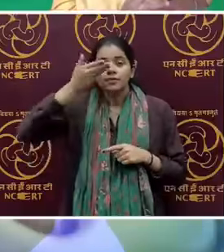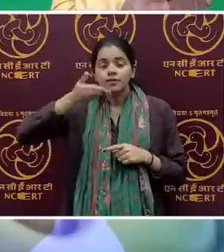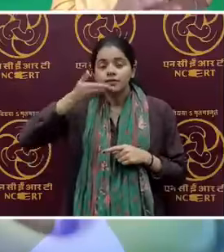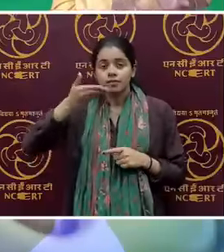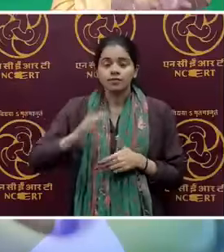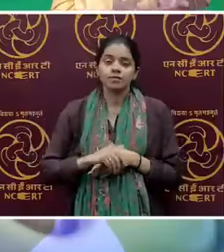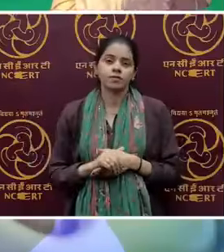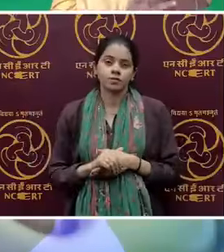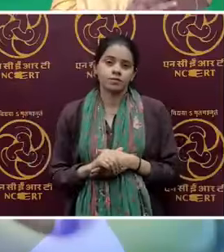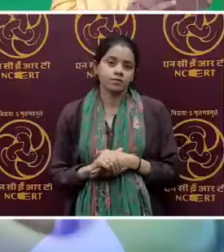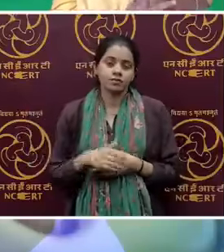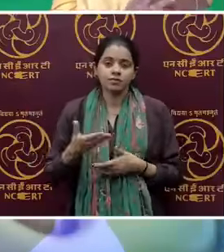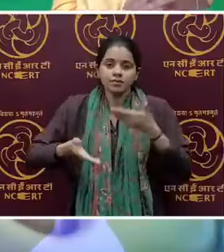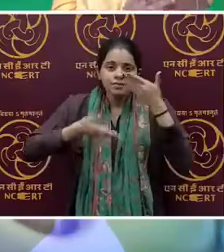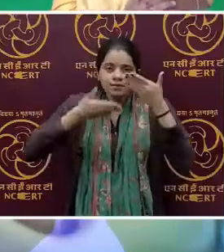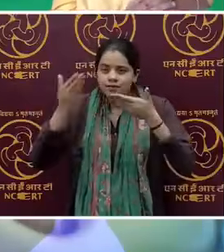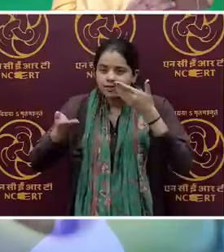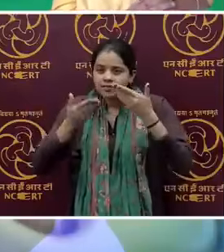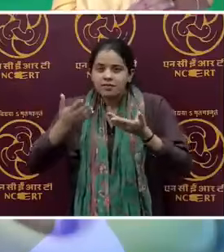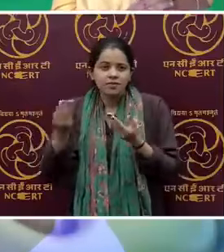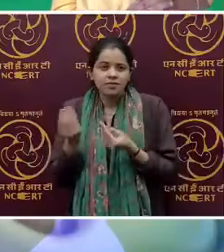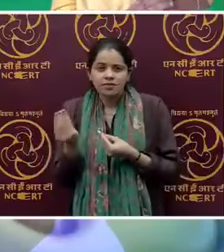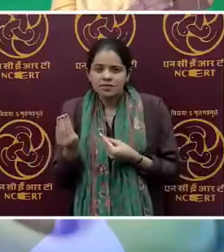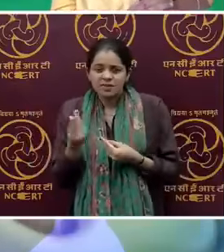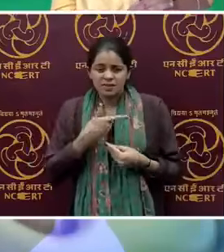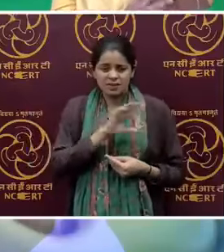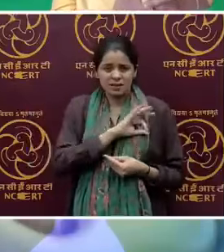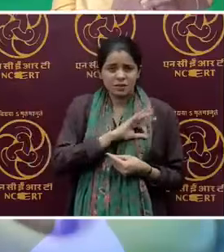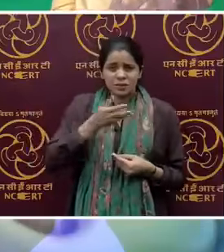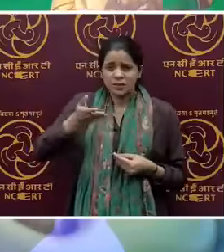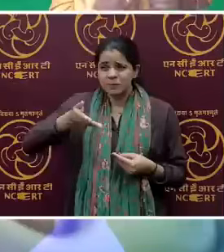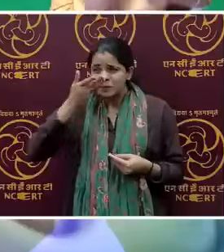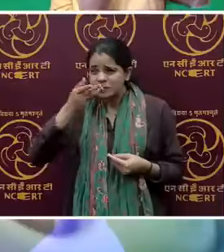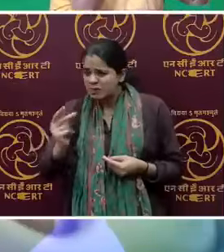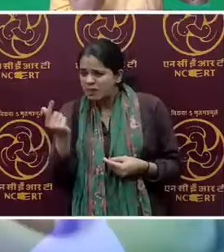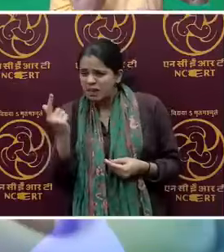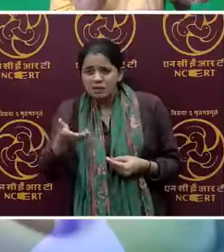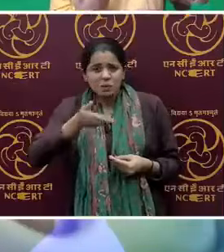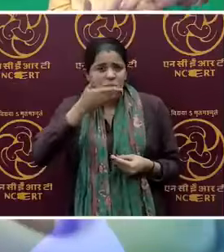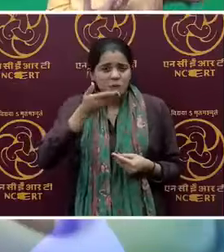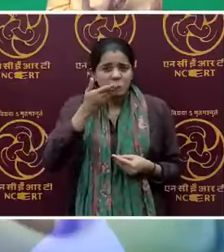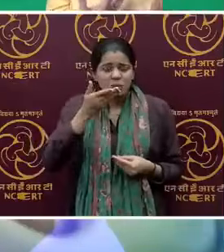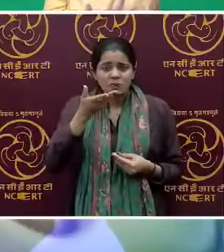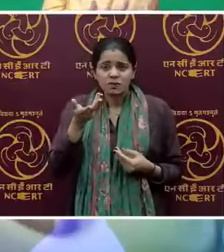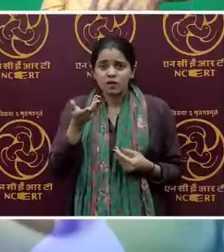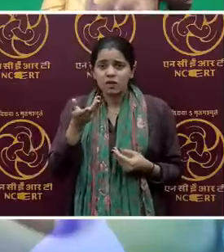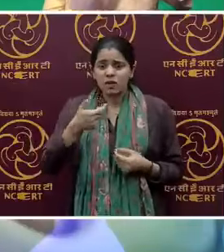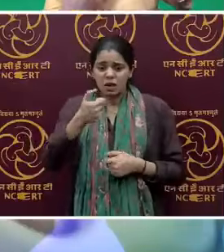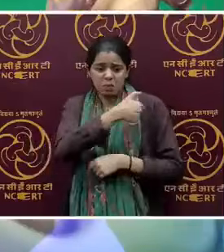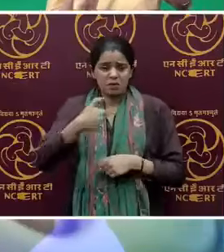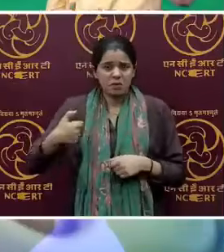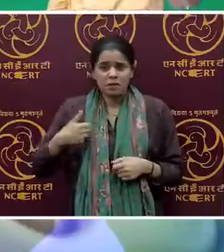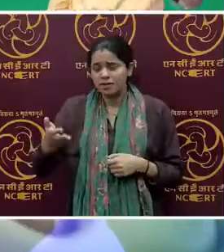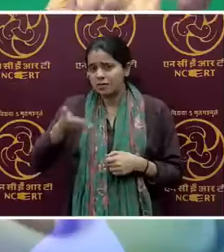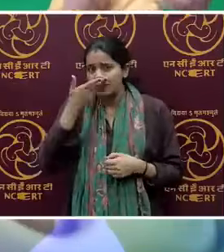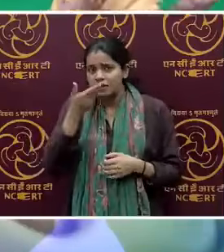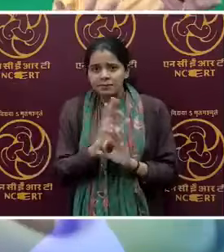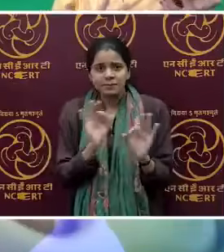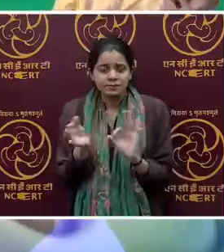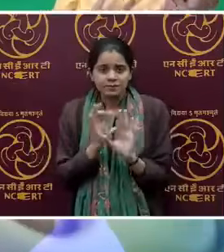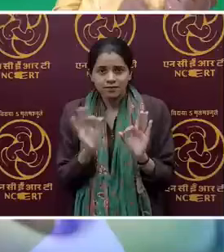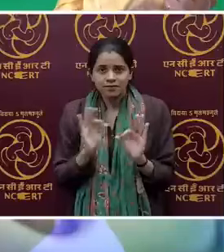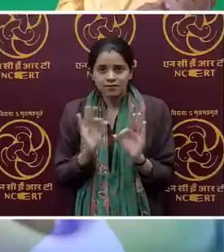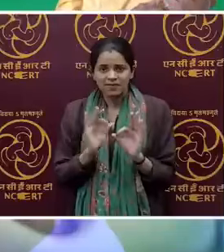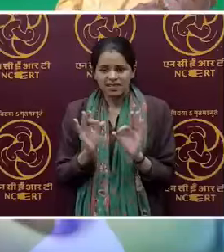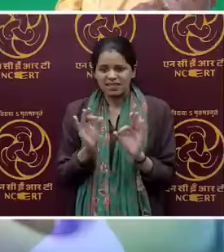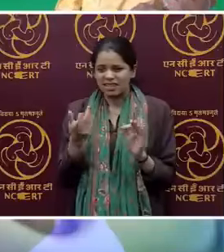smell. Again, they will be smelling. Some children don't like the incense smell or the smell of a perfume and just